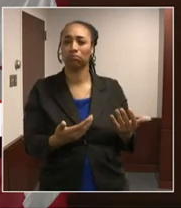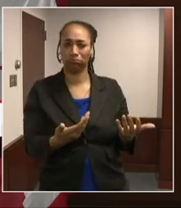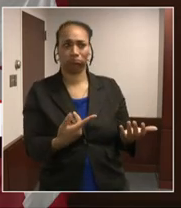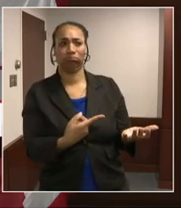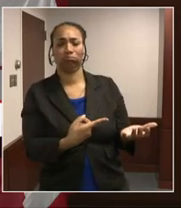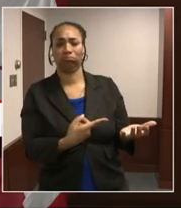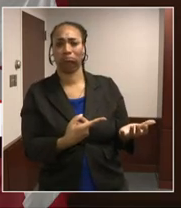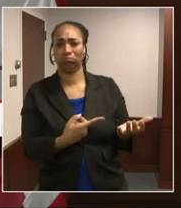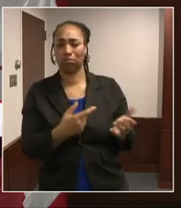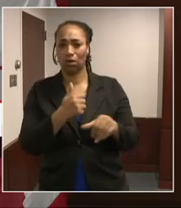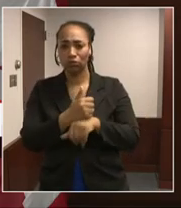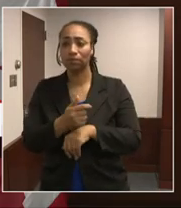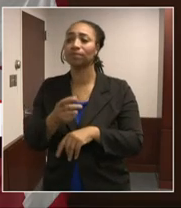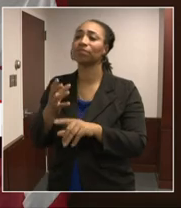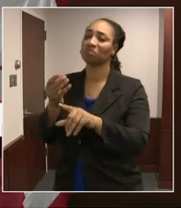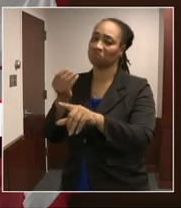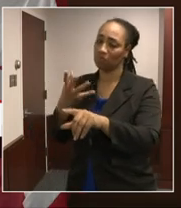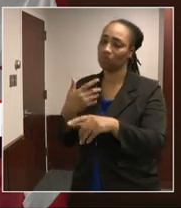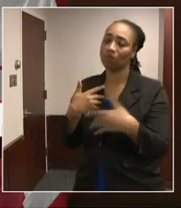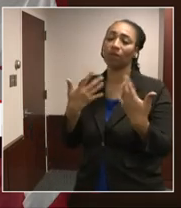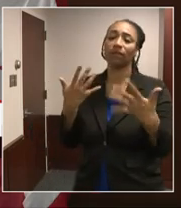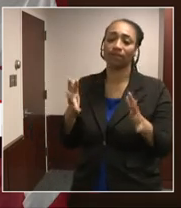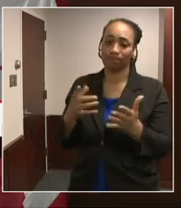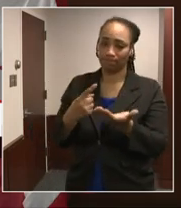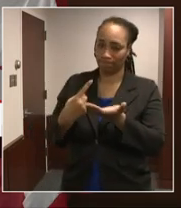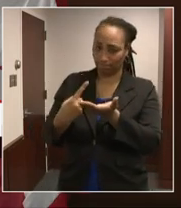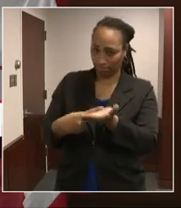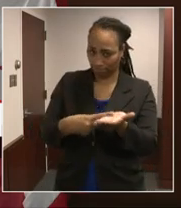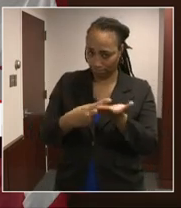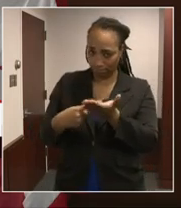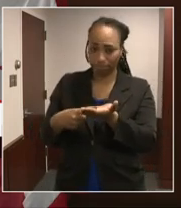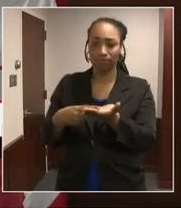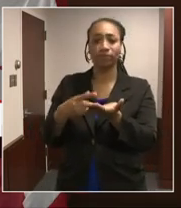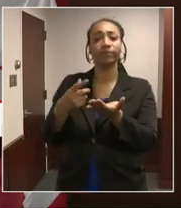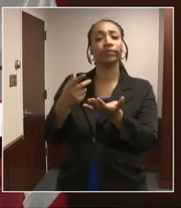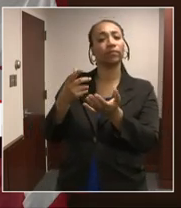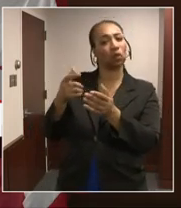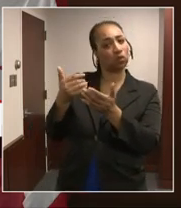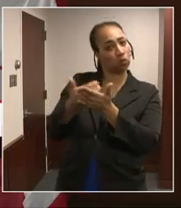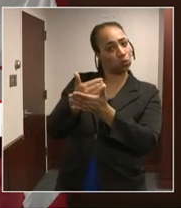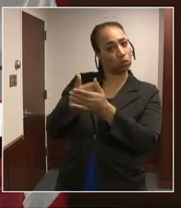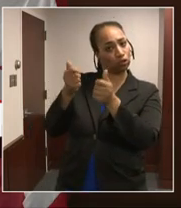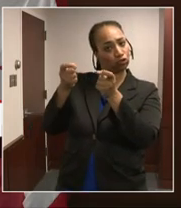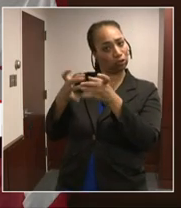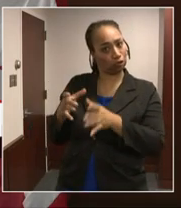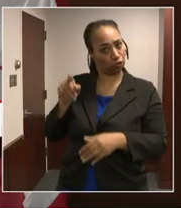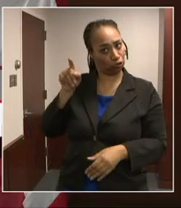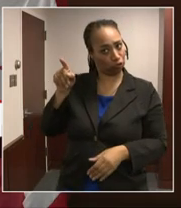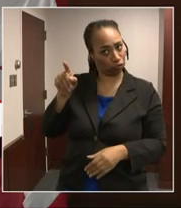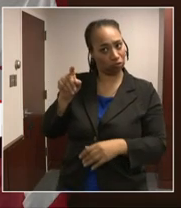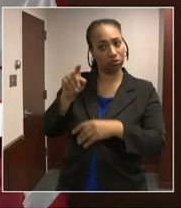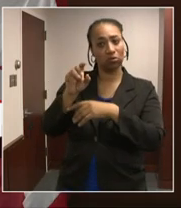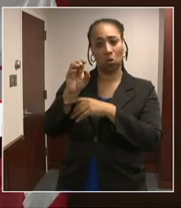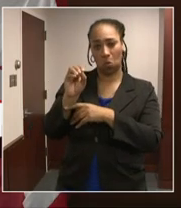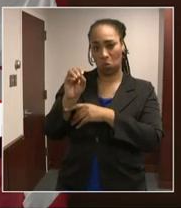long and hard with our new director that was approved by the council, who has